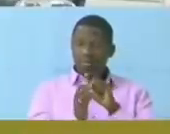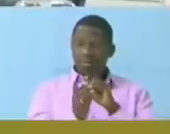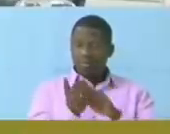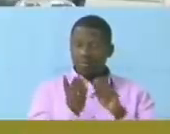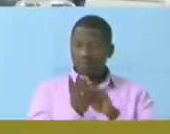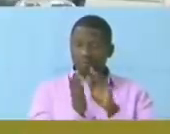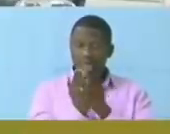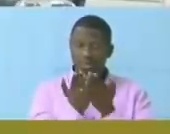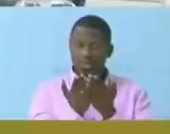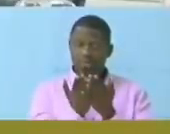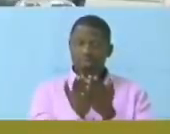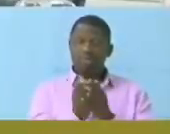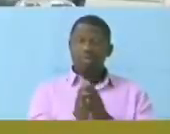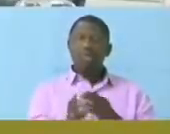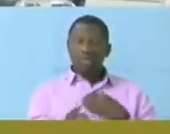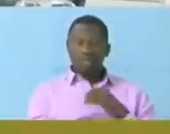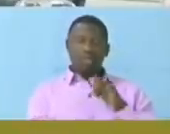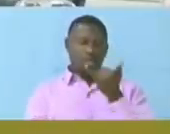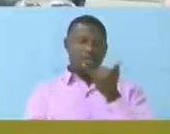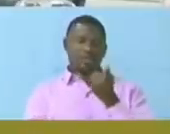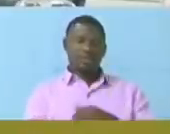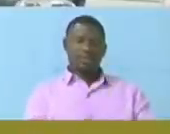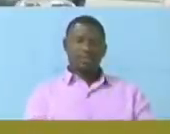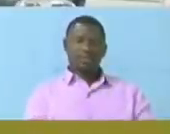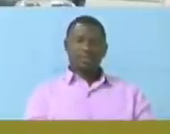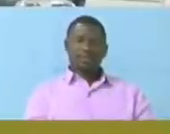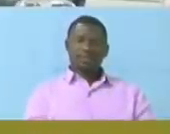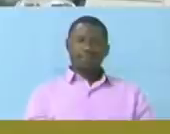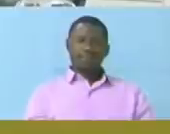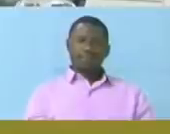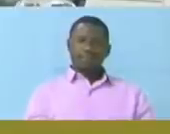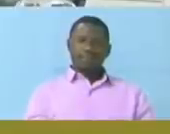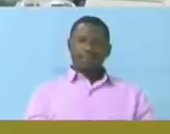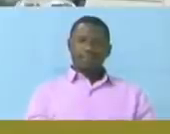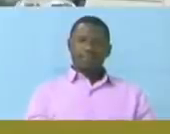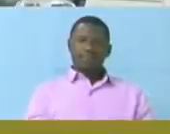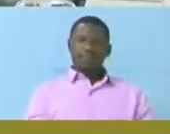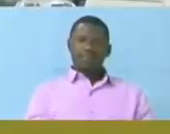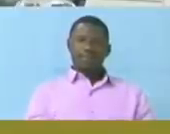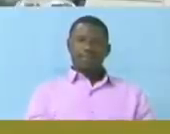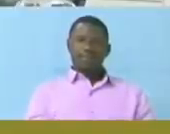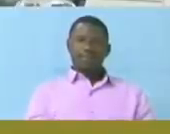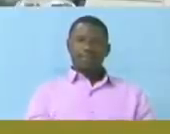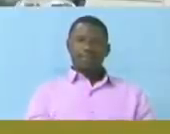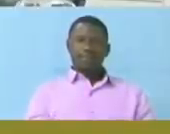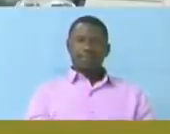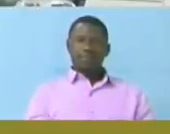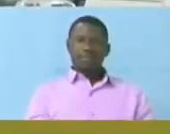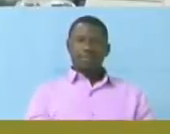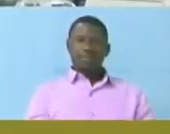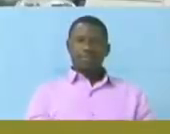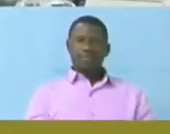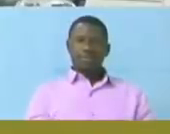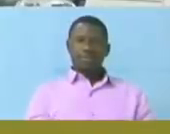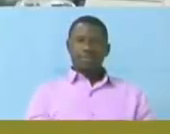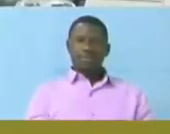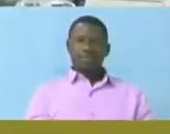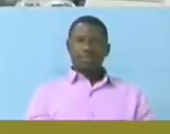atele nyilinka roke wo diary nyilinka ya ha. Do you want to make